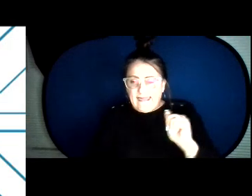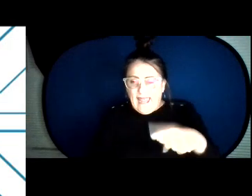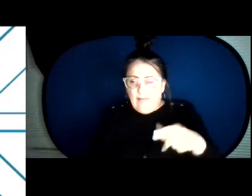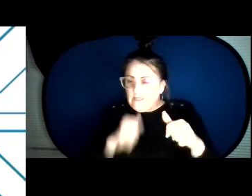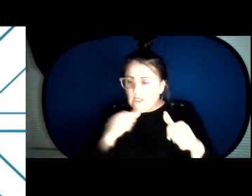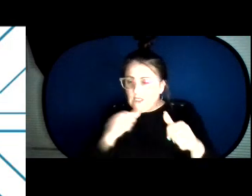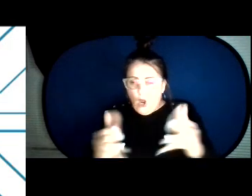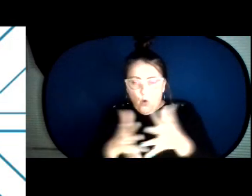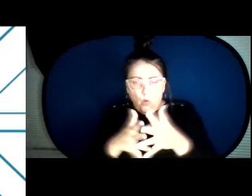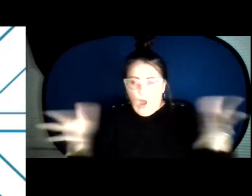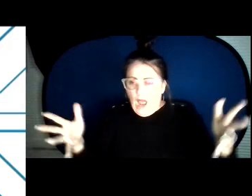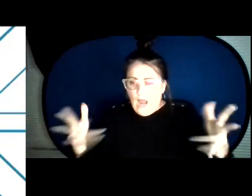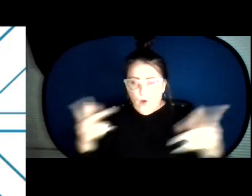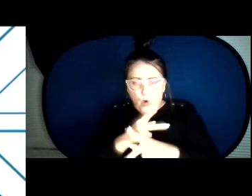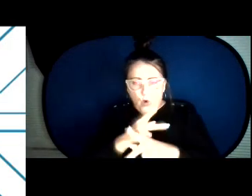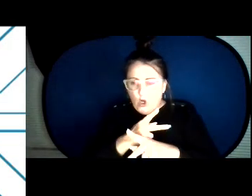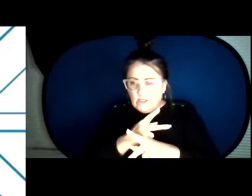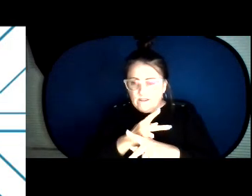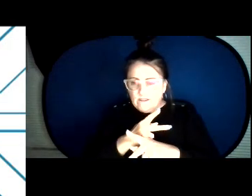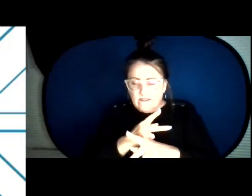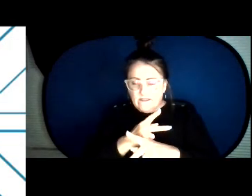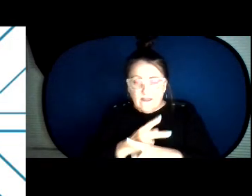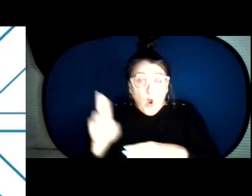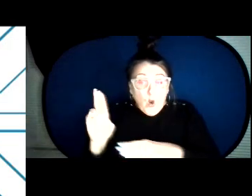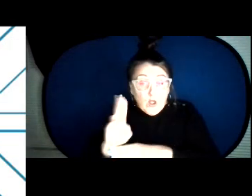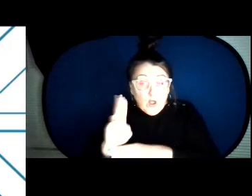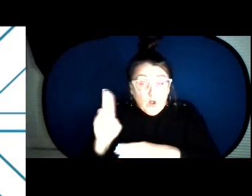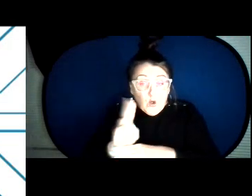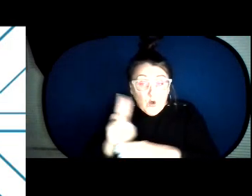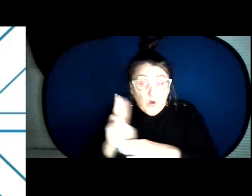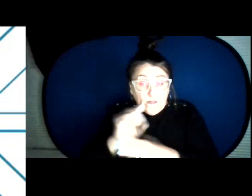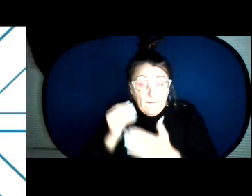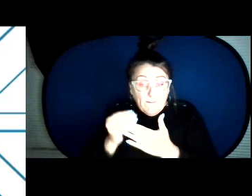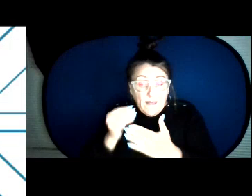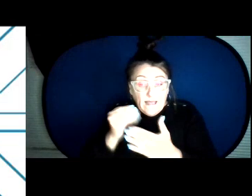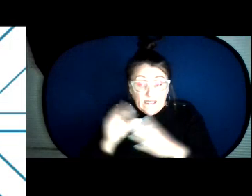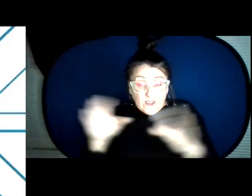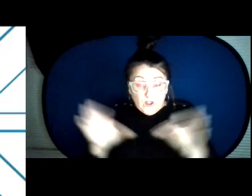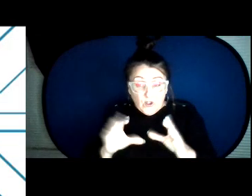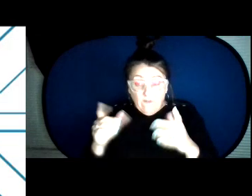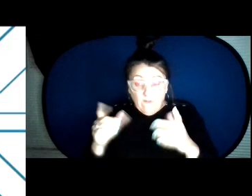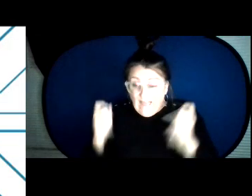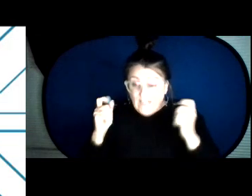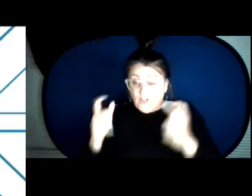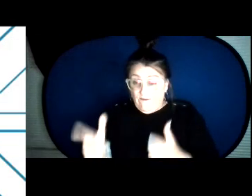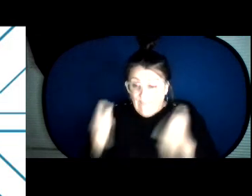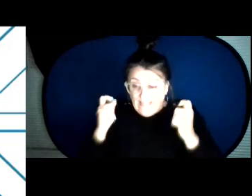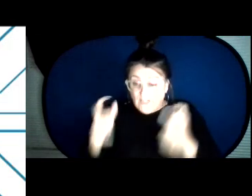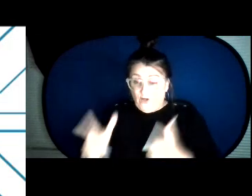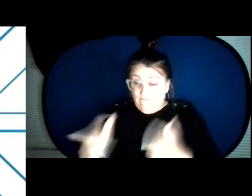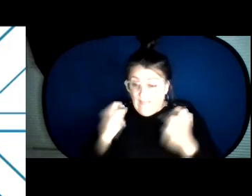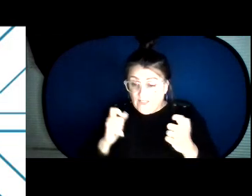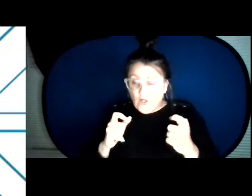is, will we use those efficiencies to just do things faster or to do them fairer?